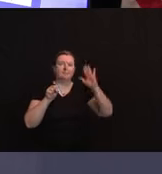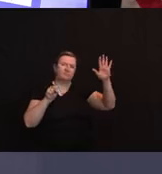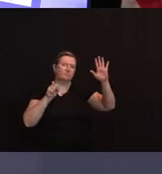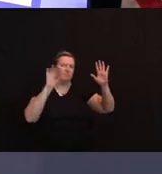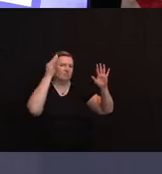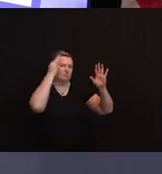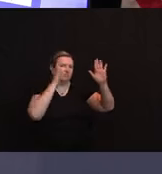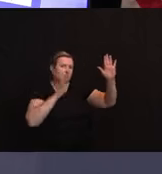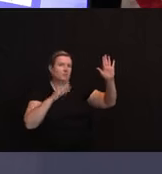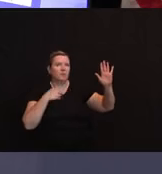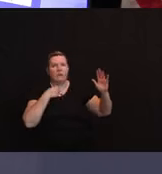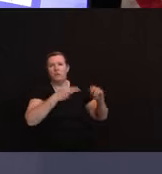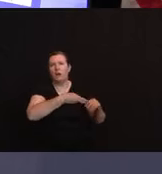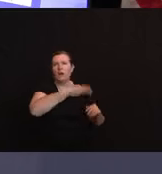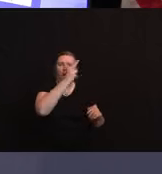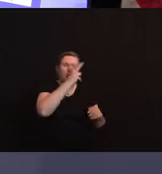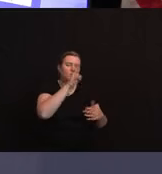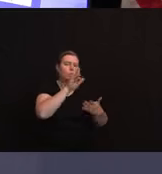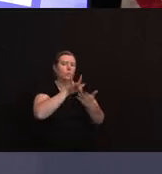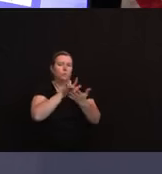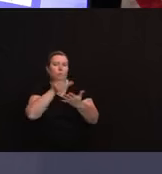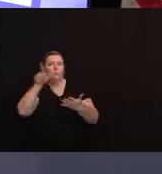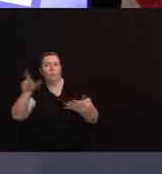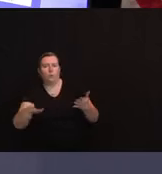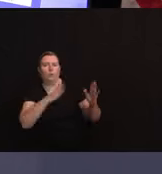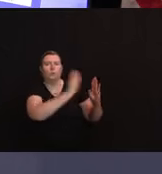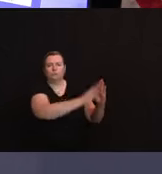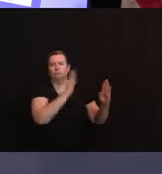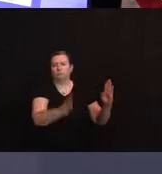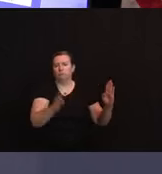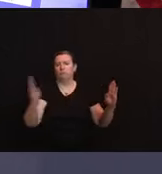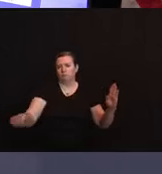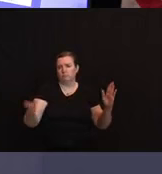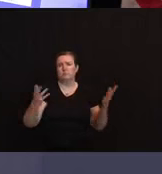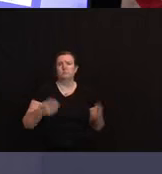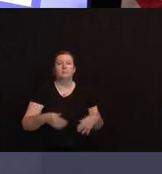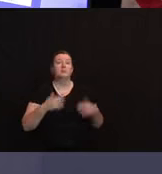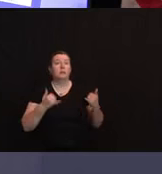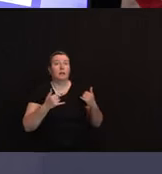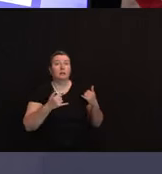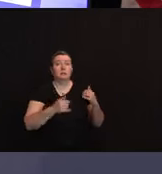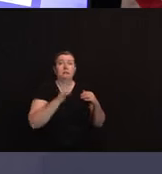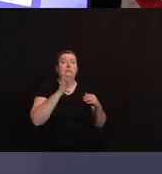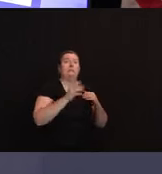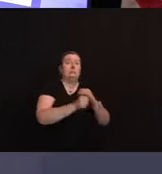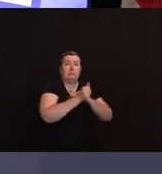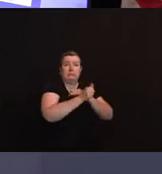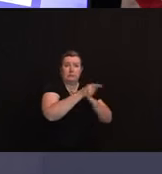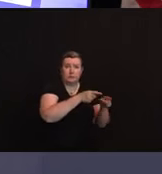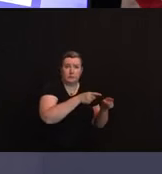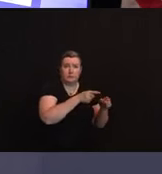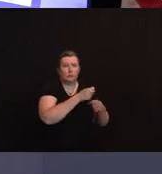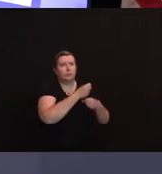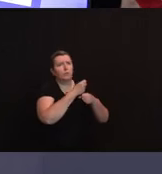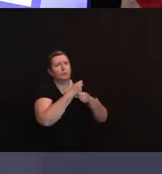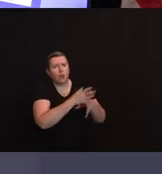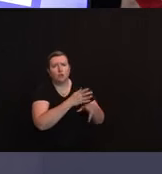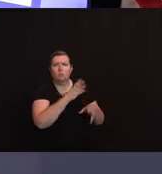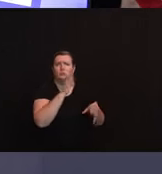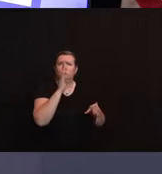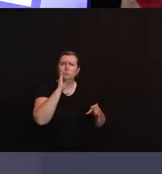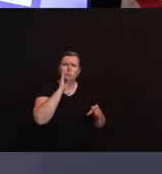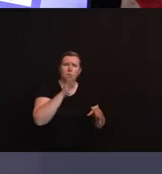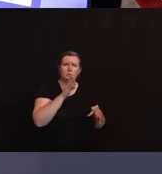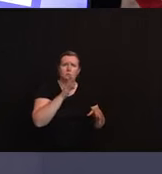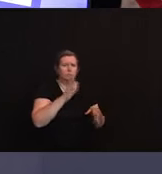low. An immediate jeopardy complaint is one that either has caused or is likely to cause serious